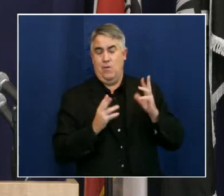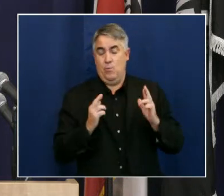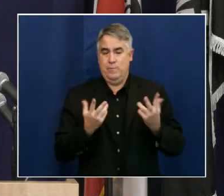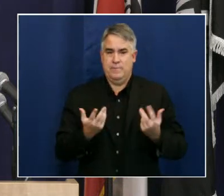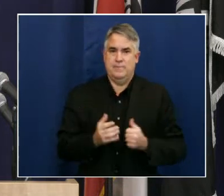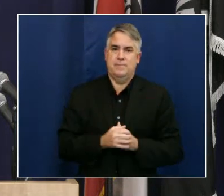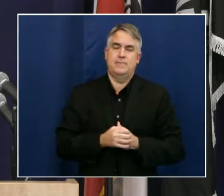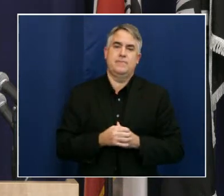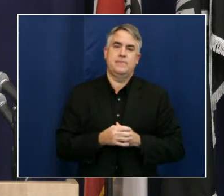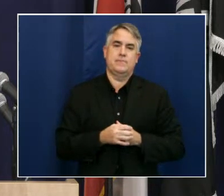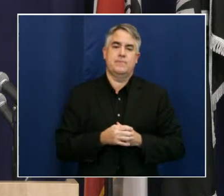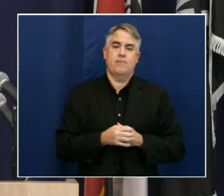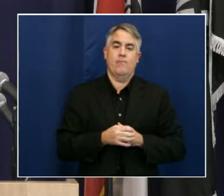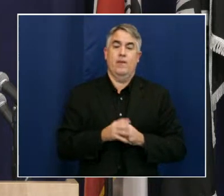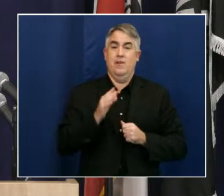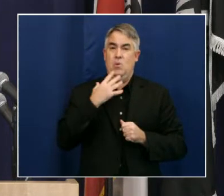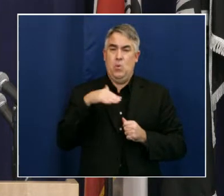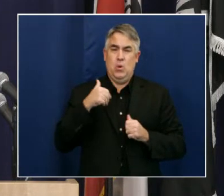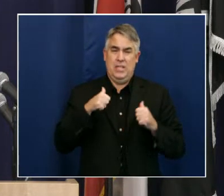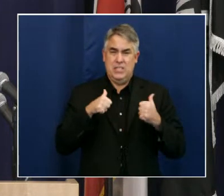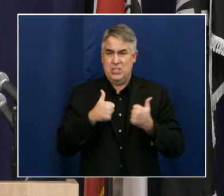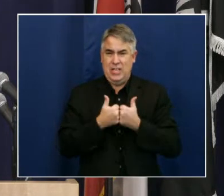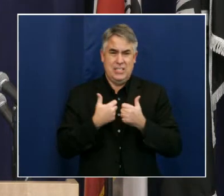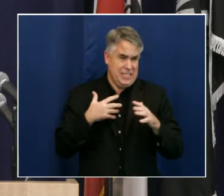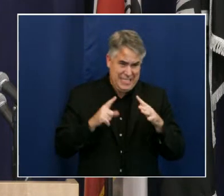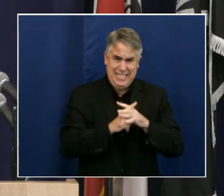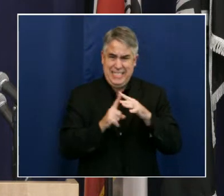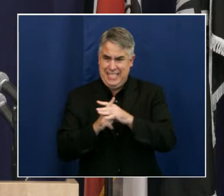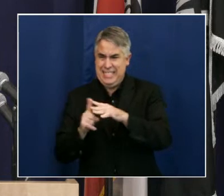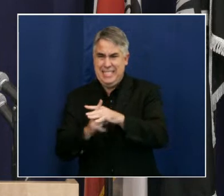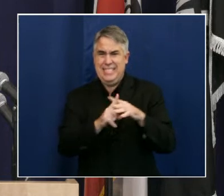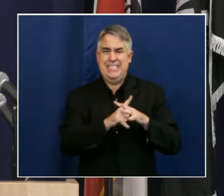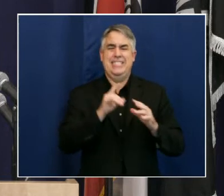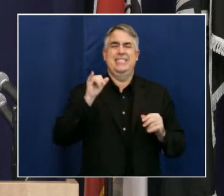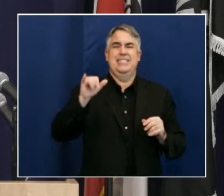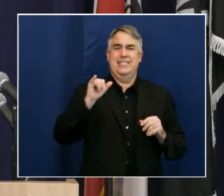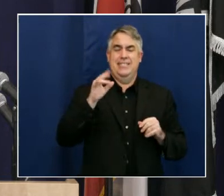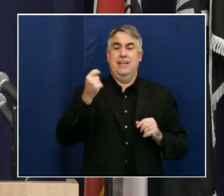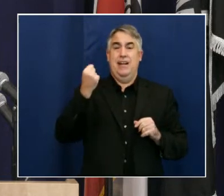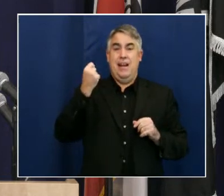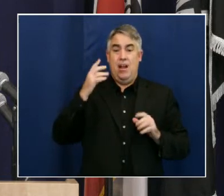that we're overcoming. And then for months, we've talked about the critical shortage of healthcare workers.